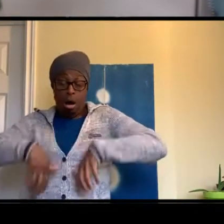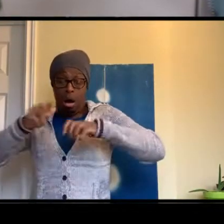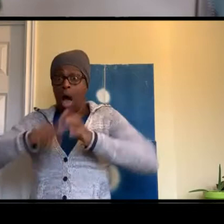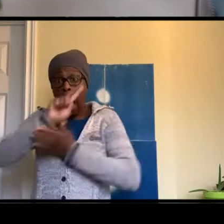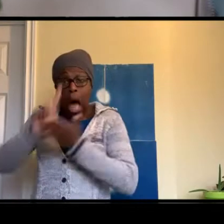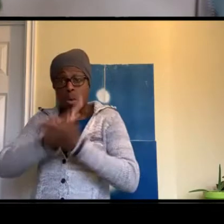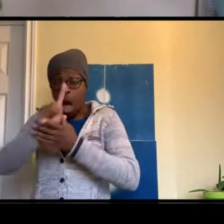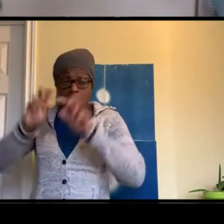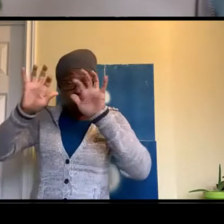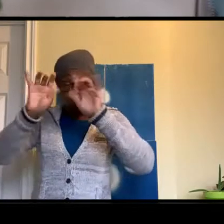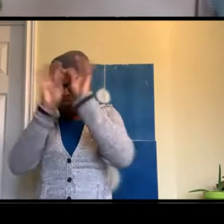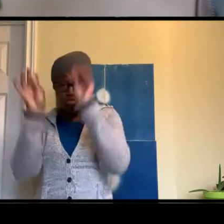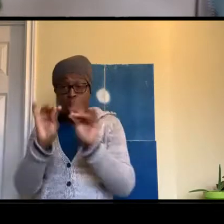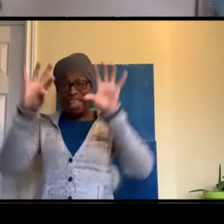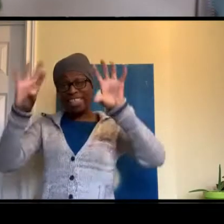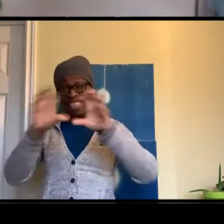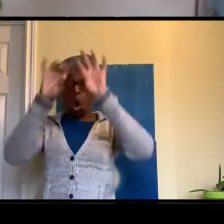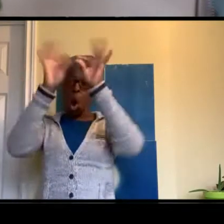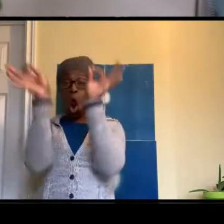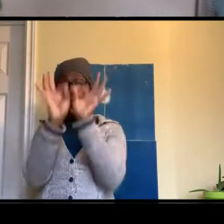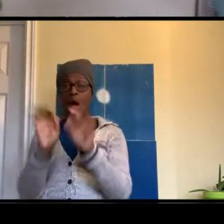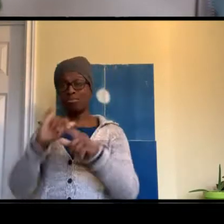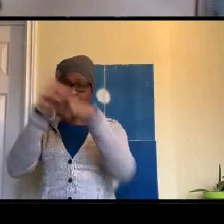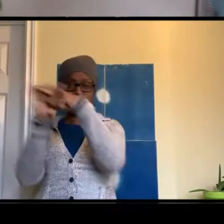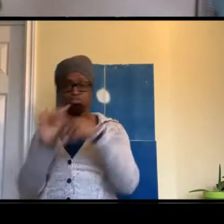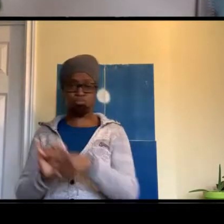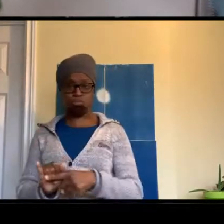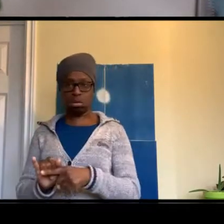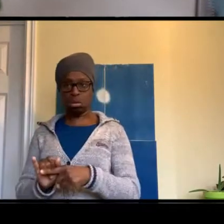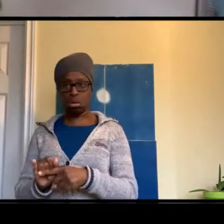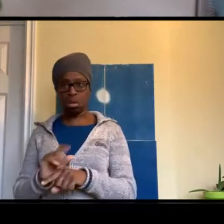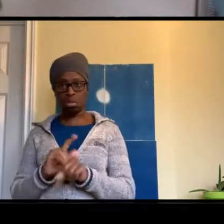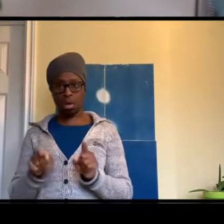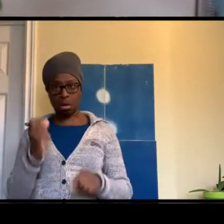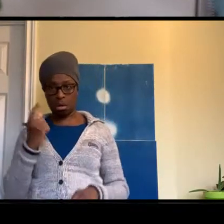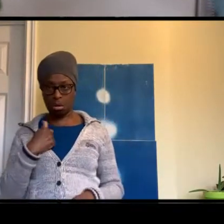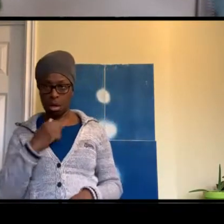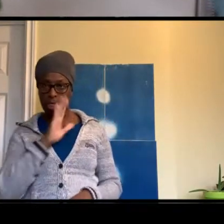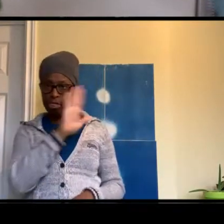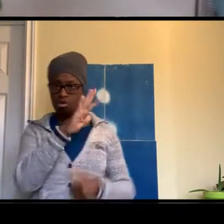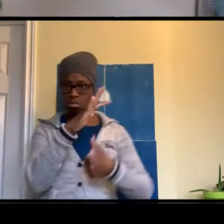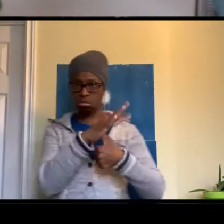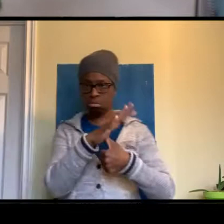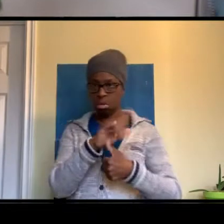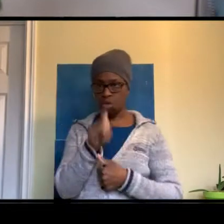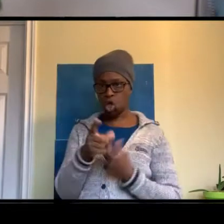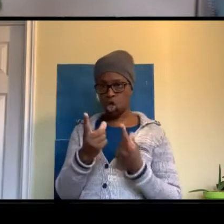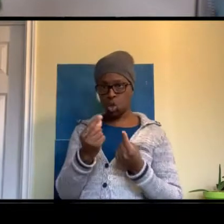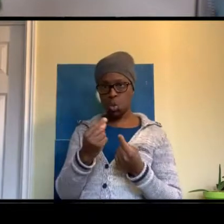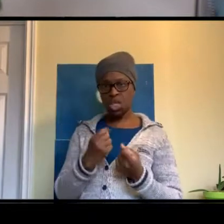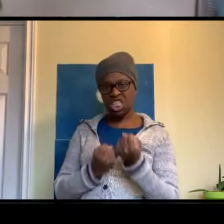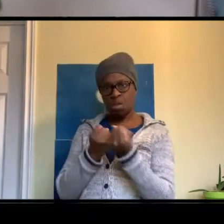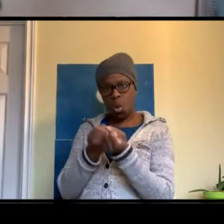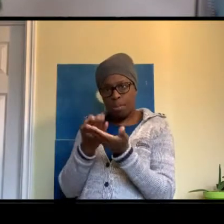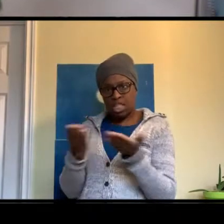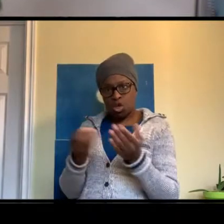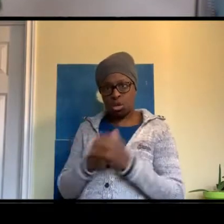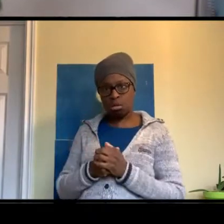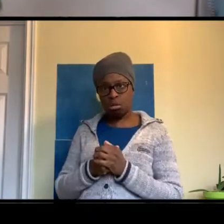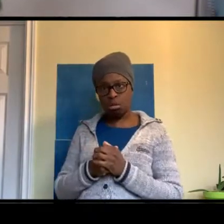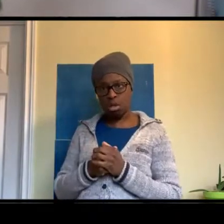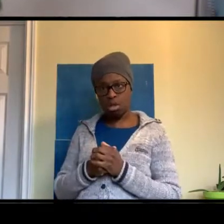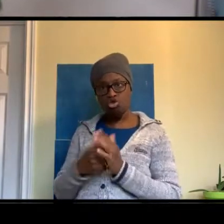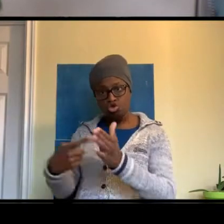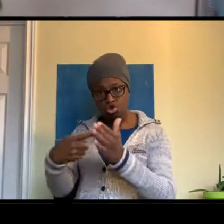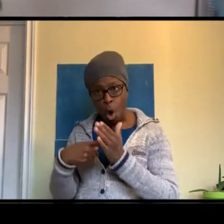your grant in order for you to get the points for it to be successful. So when you're writing Arts Nova Scotia grants, it's really